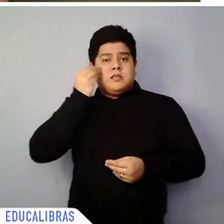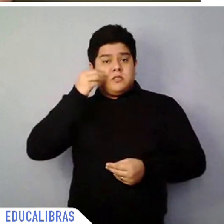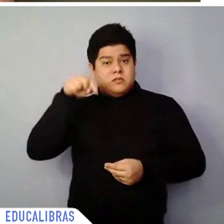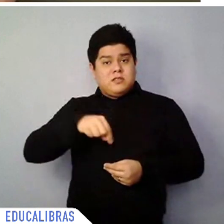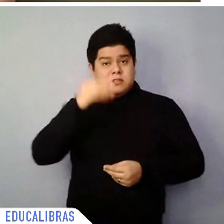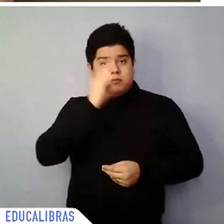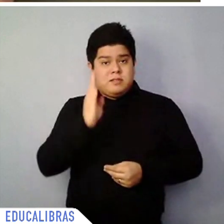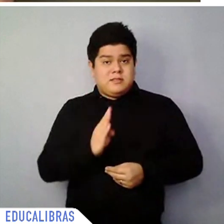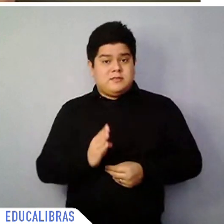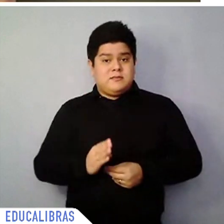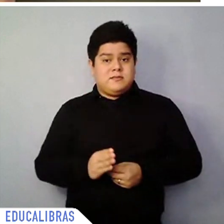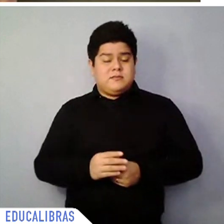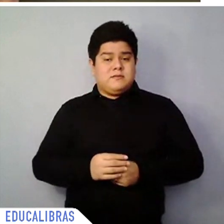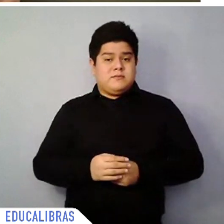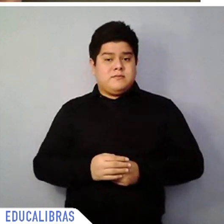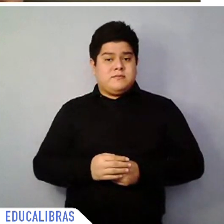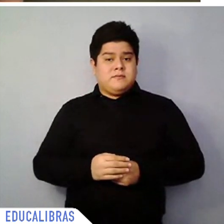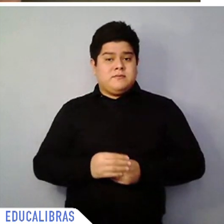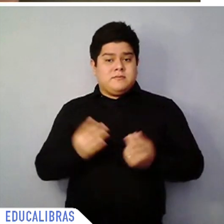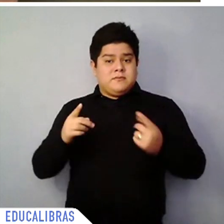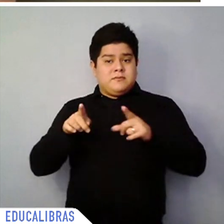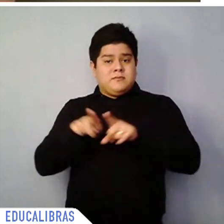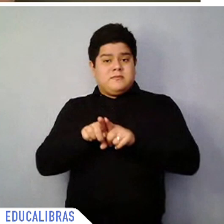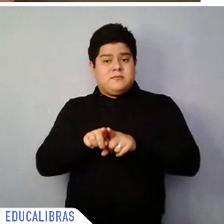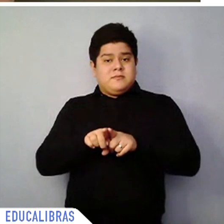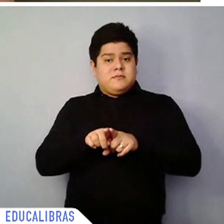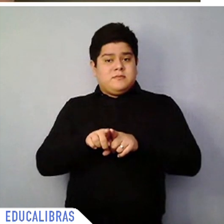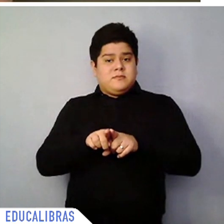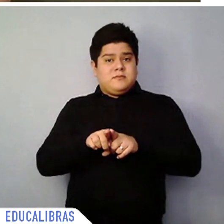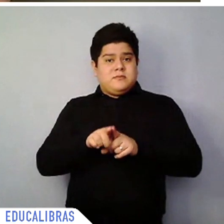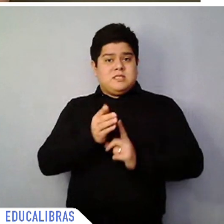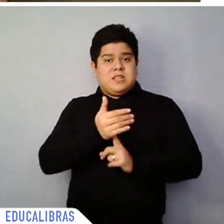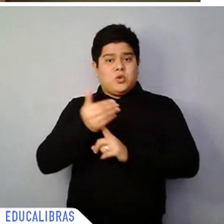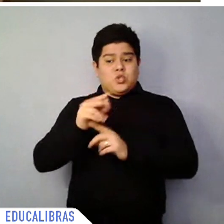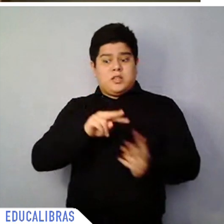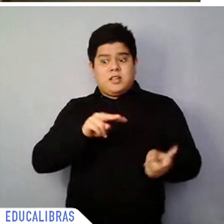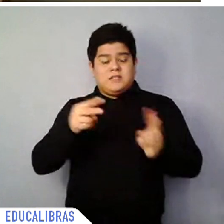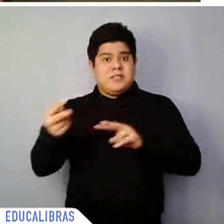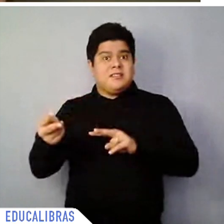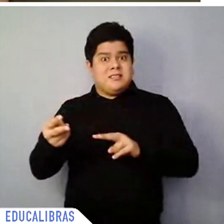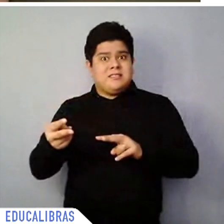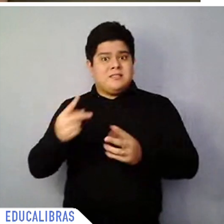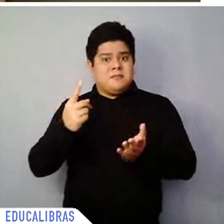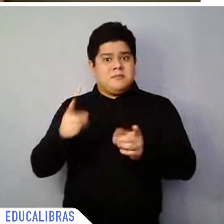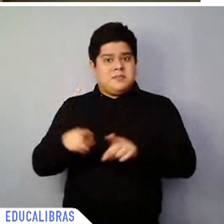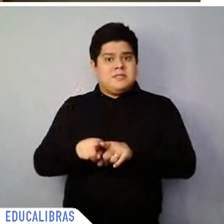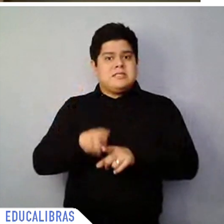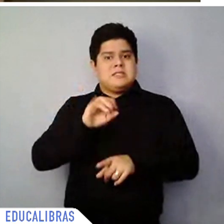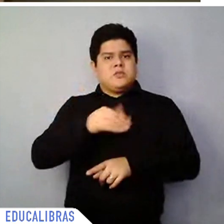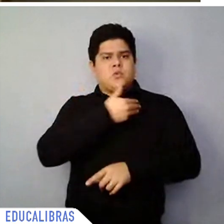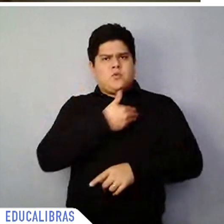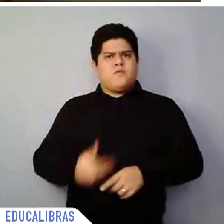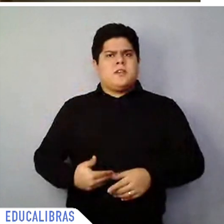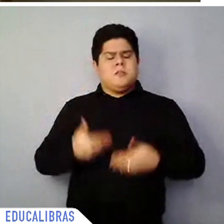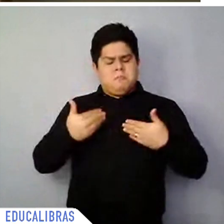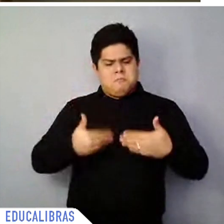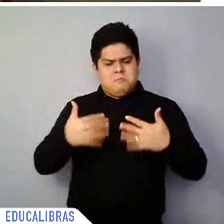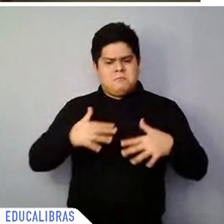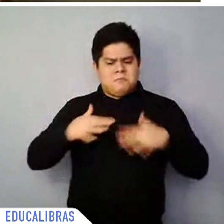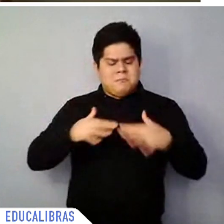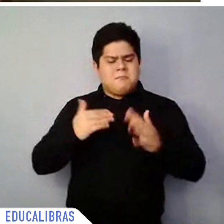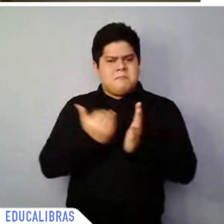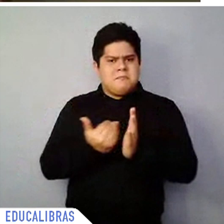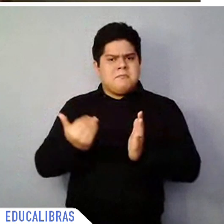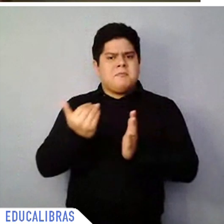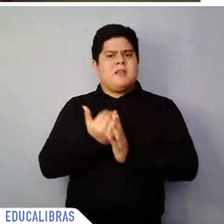in partnerships to develop and test the vaccine, and also partnerships for transferring technology. If